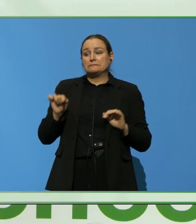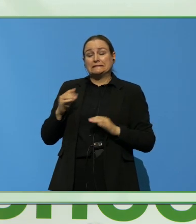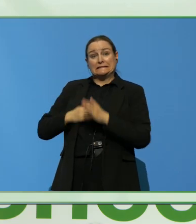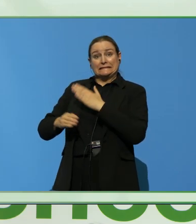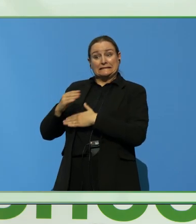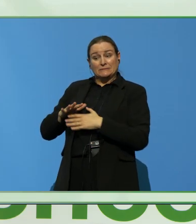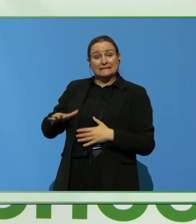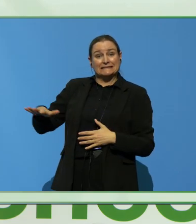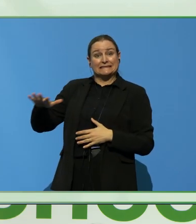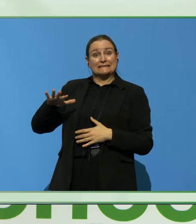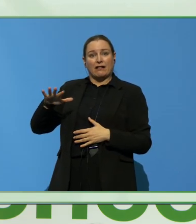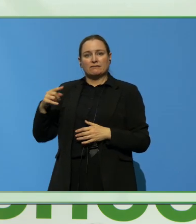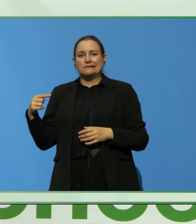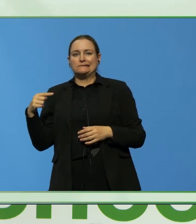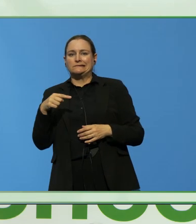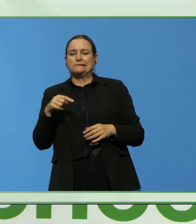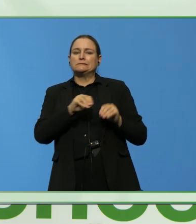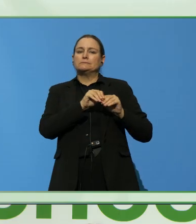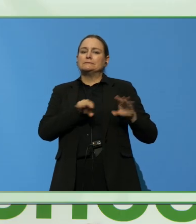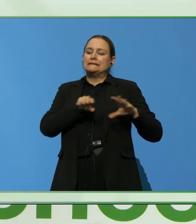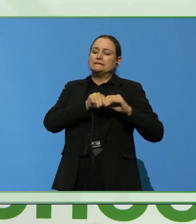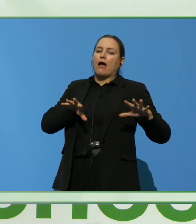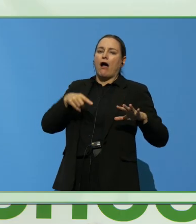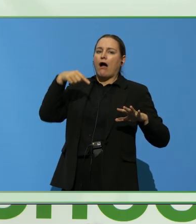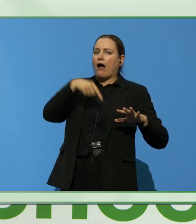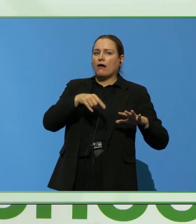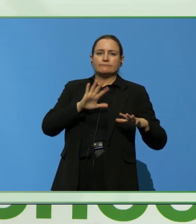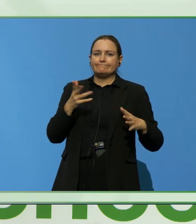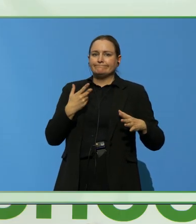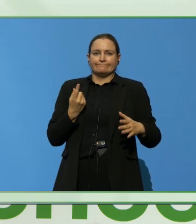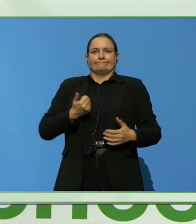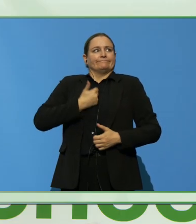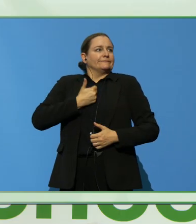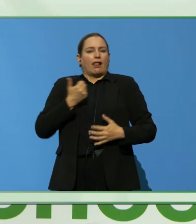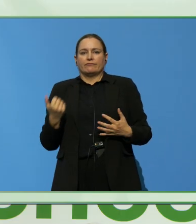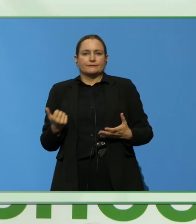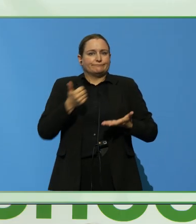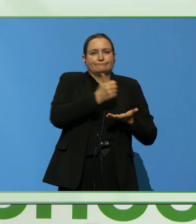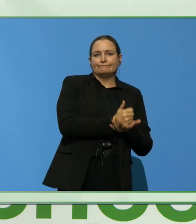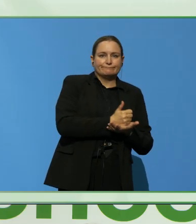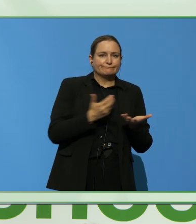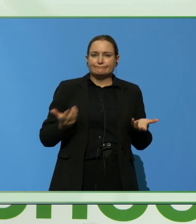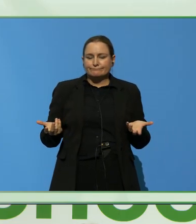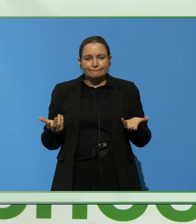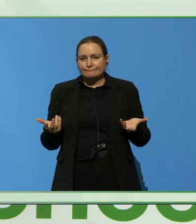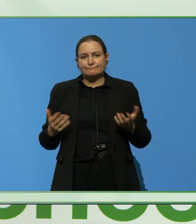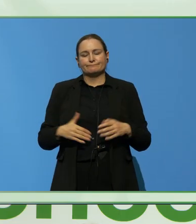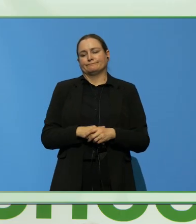are underrepresented in media content and programming, and not so often